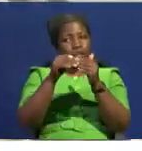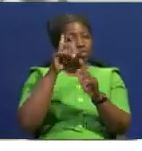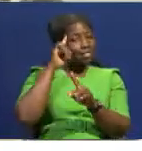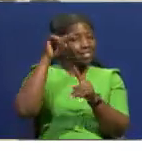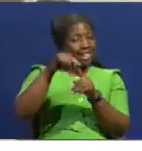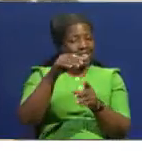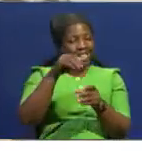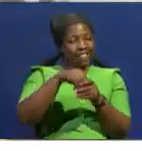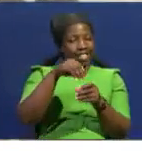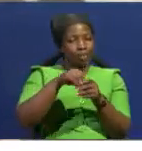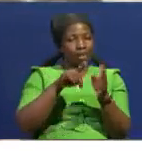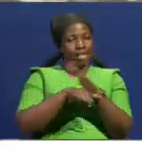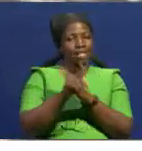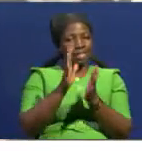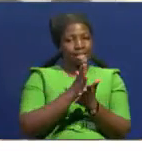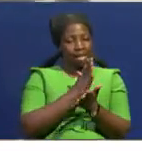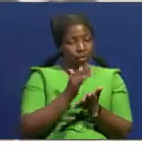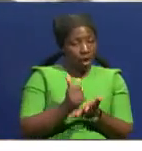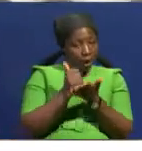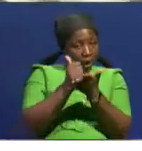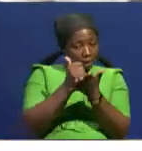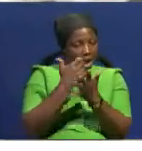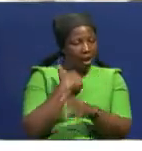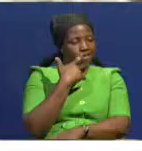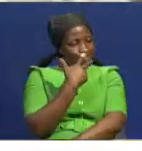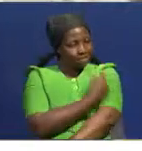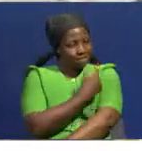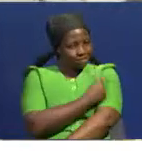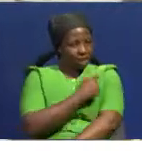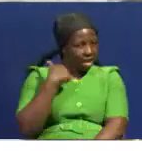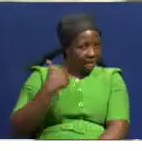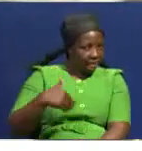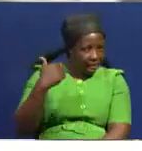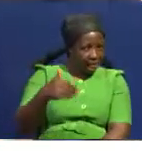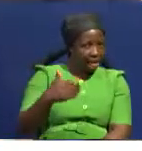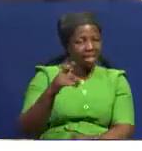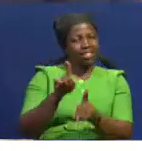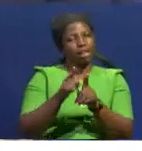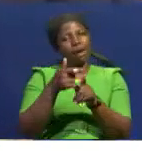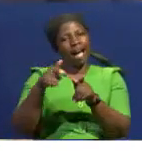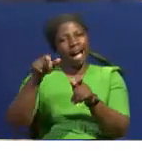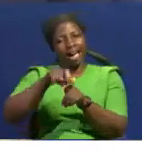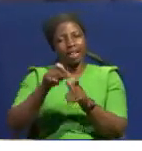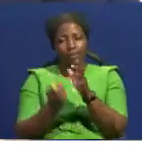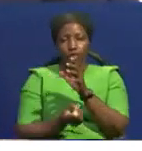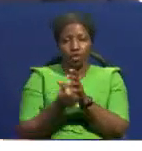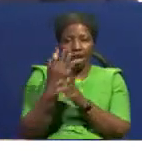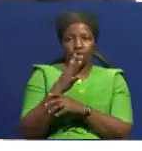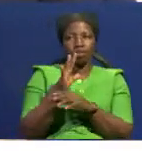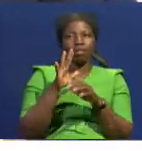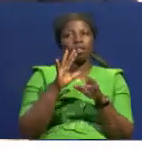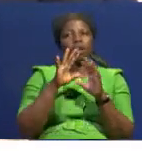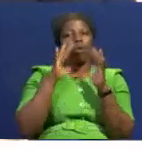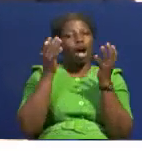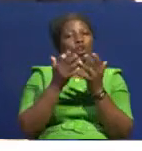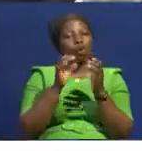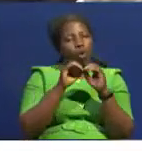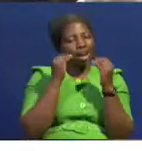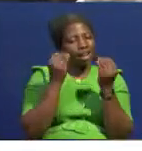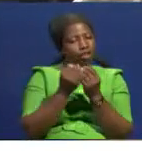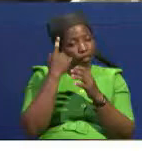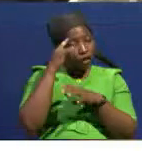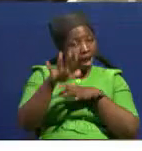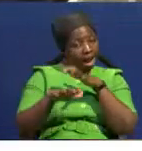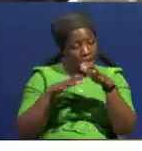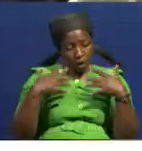sector. To facilitate frequent vaccination in the country and increase livestock production, World Organization for Animal